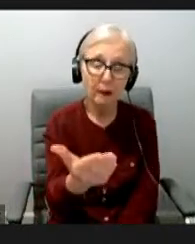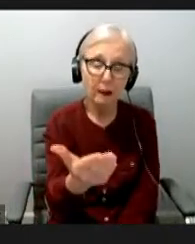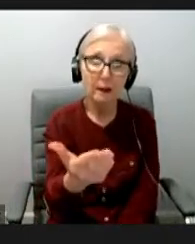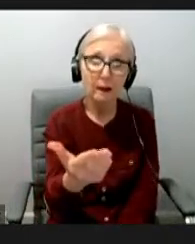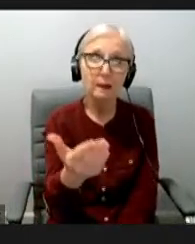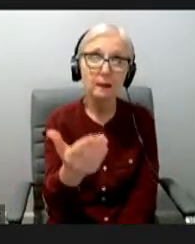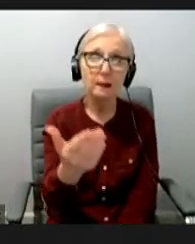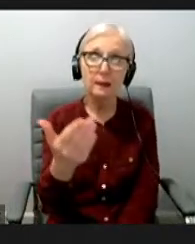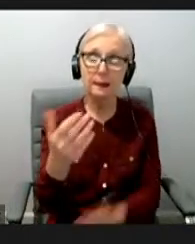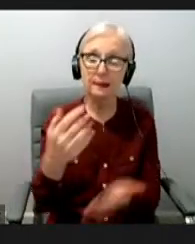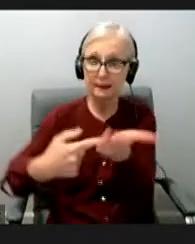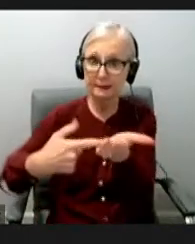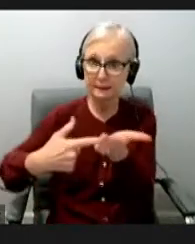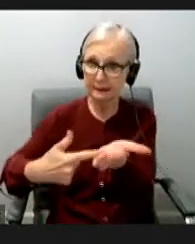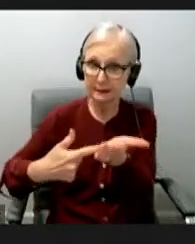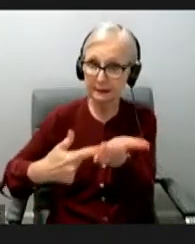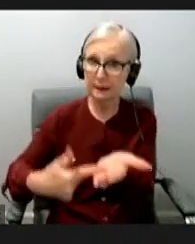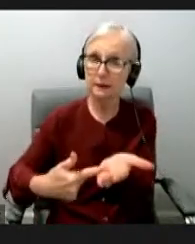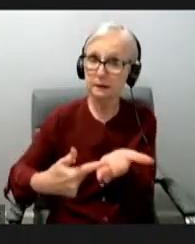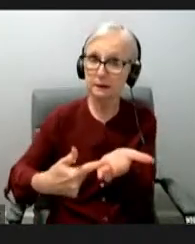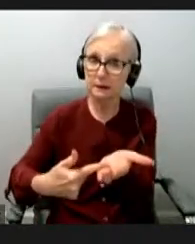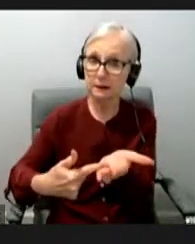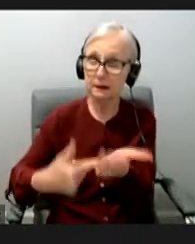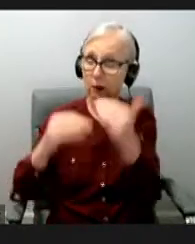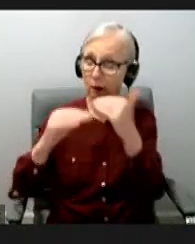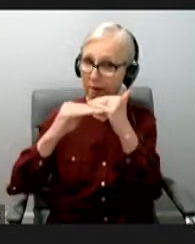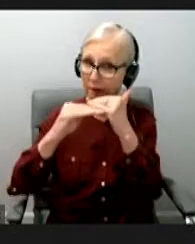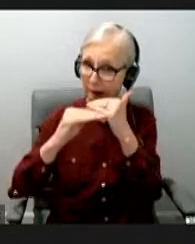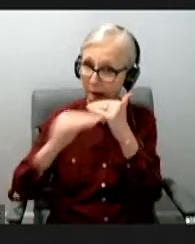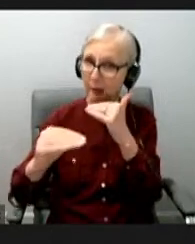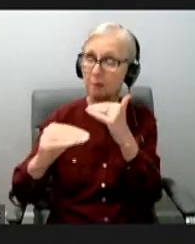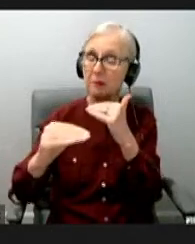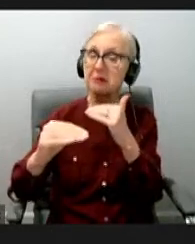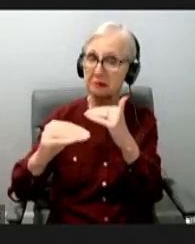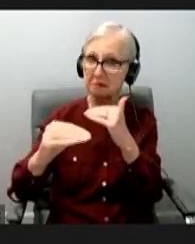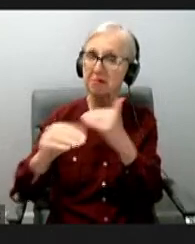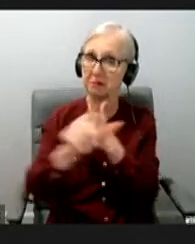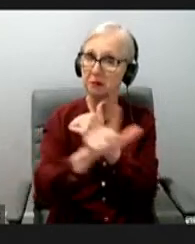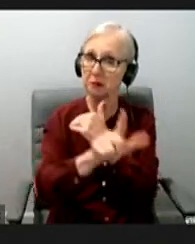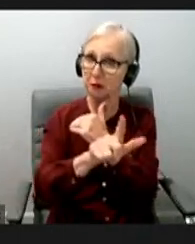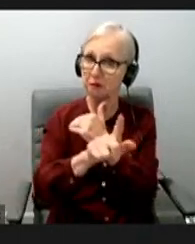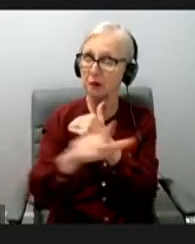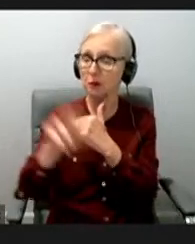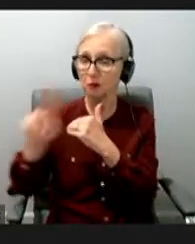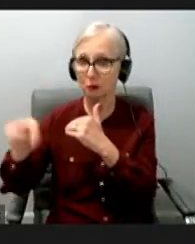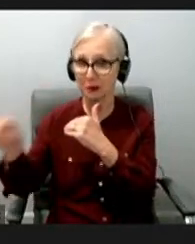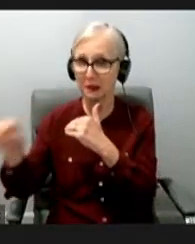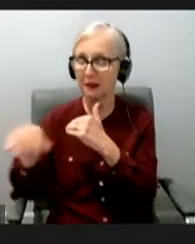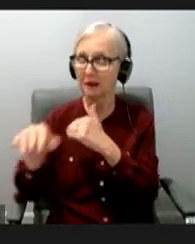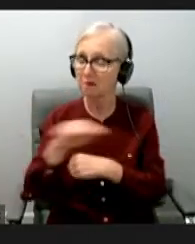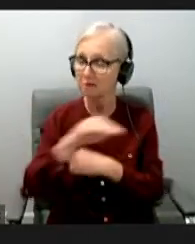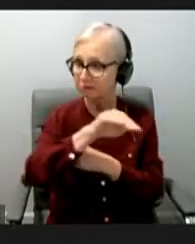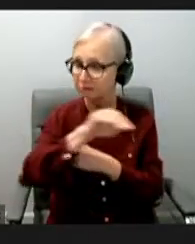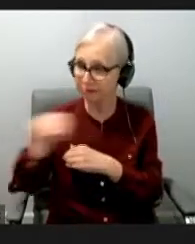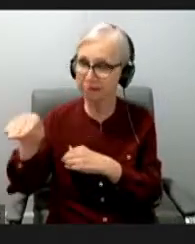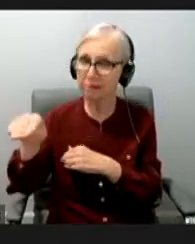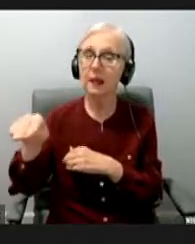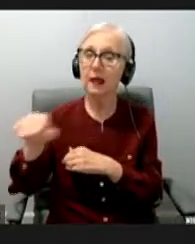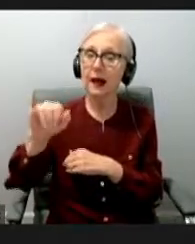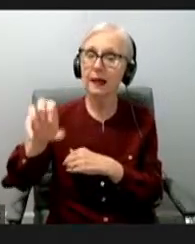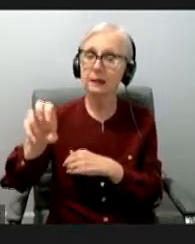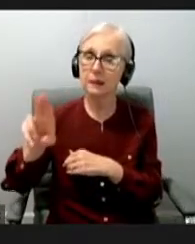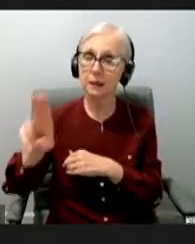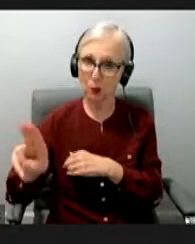And so, as I discussed, pretty stable numbers between the 21st and the 22nd. Our ICU